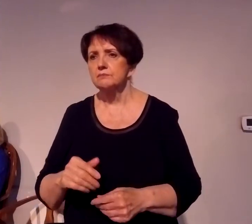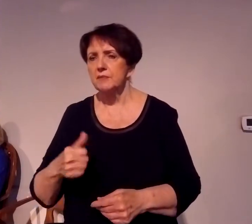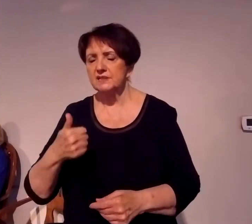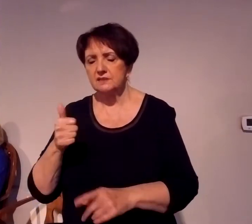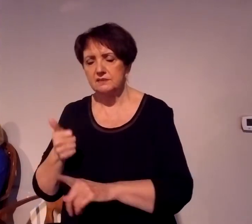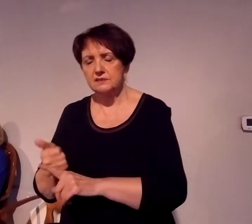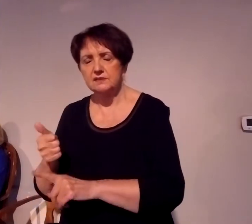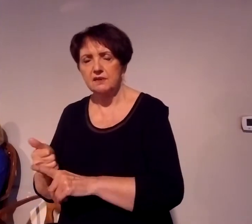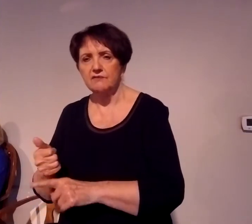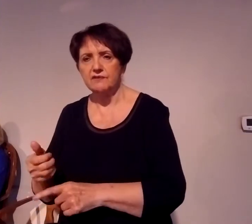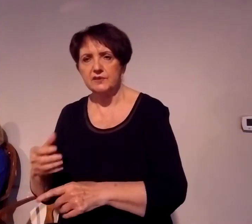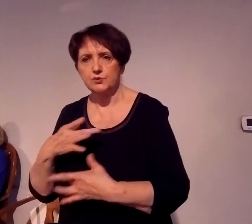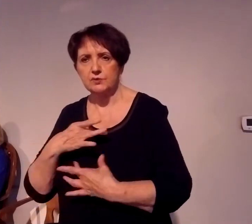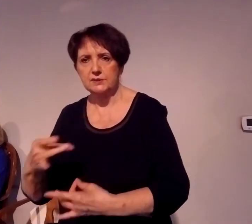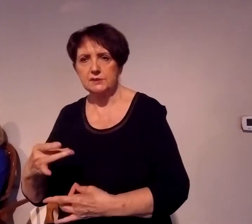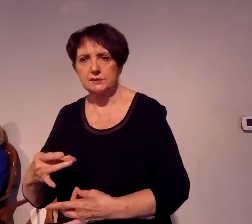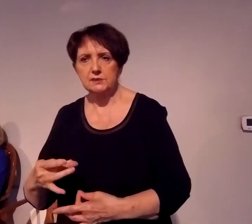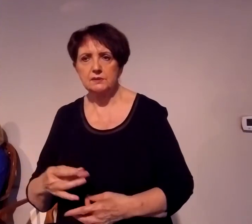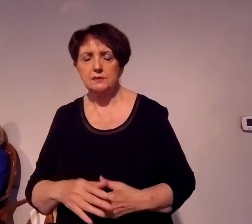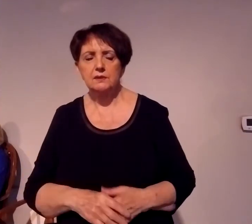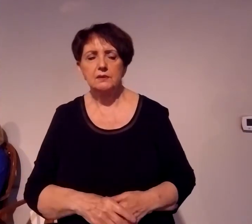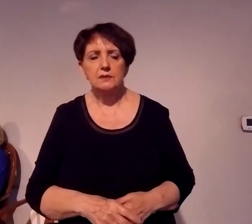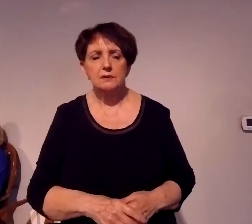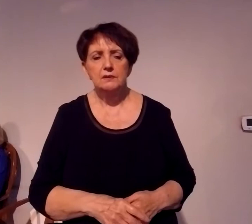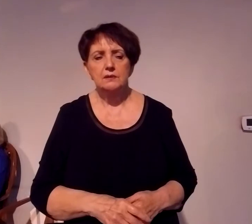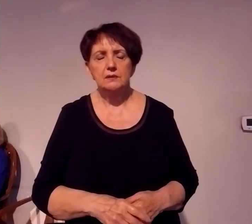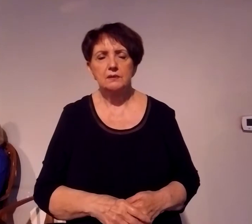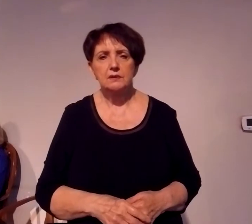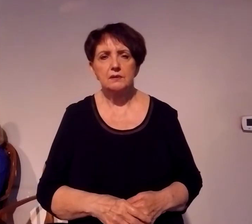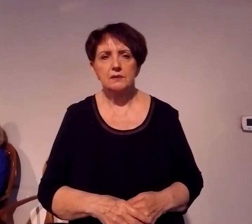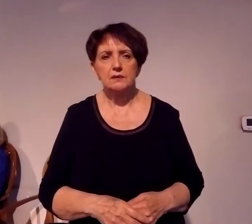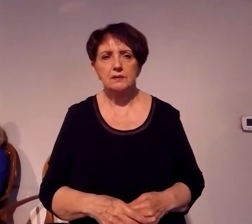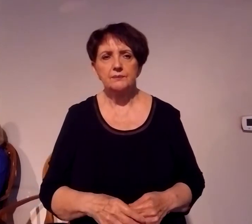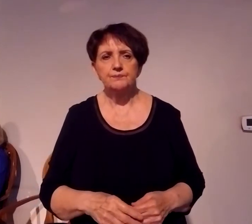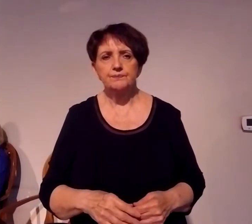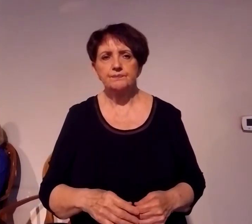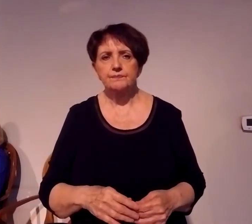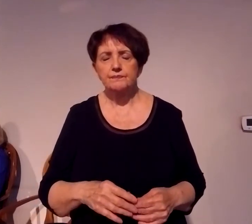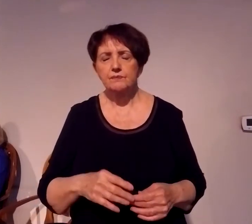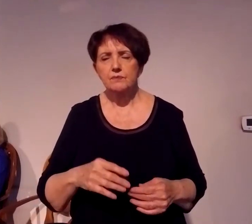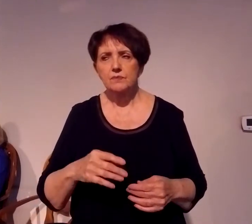She whose fierce truth annihilates soul-suffocating deceit.